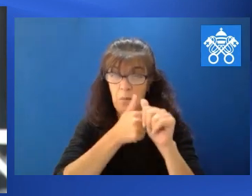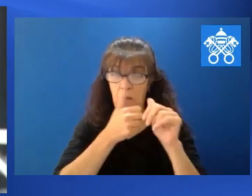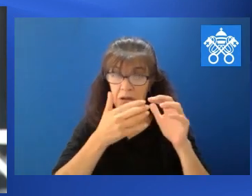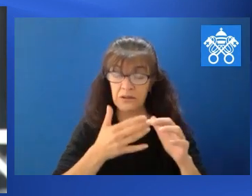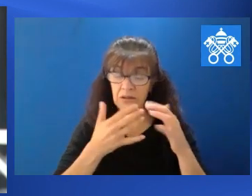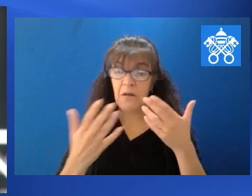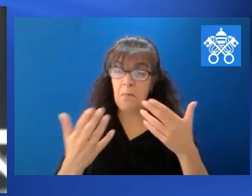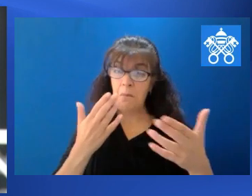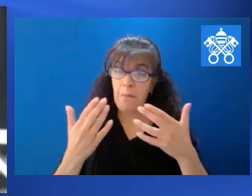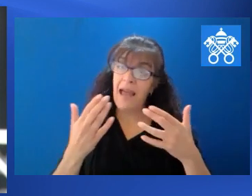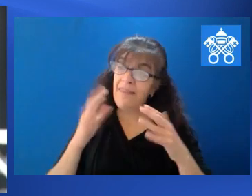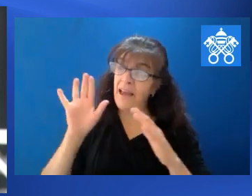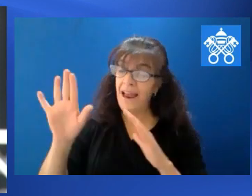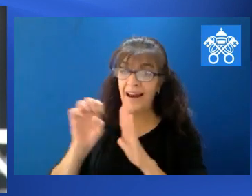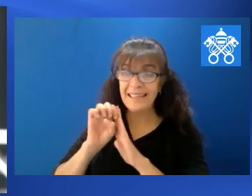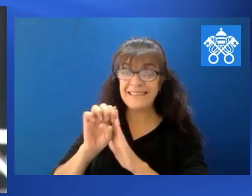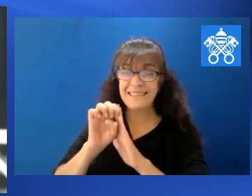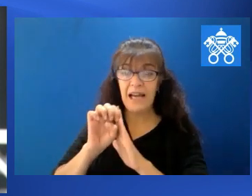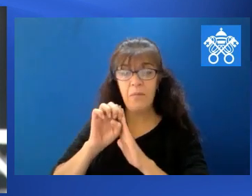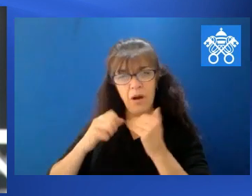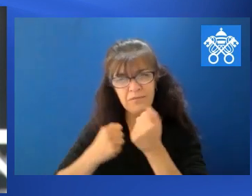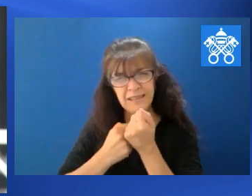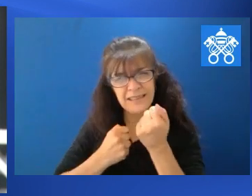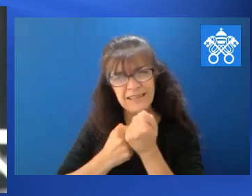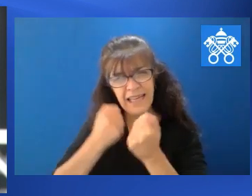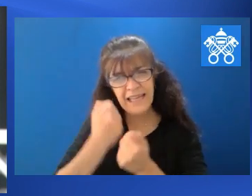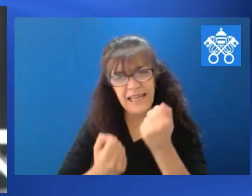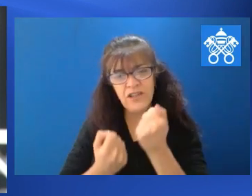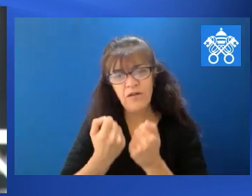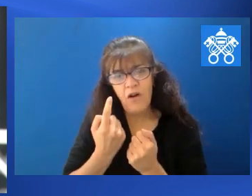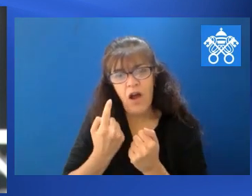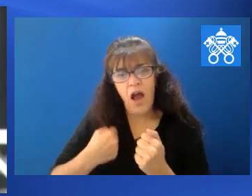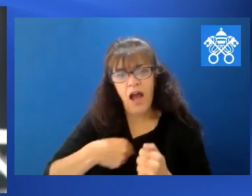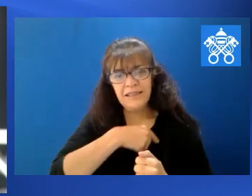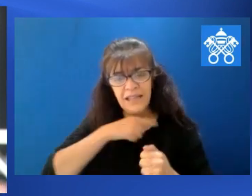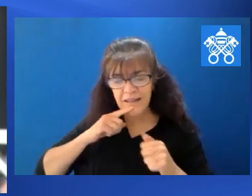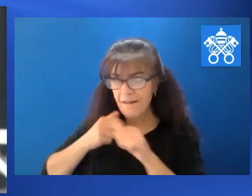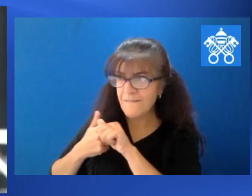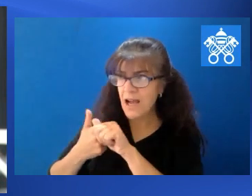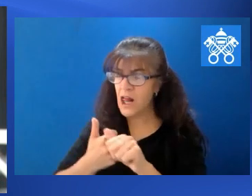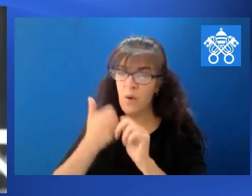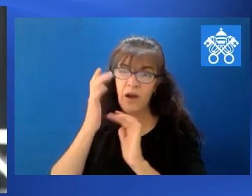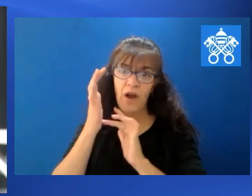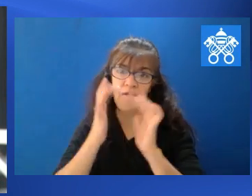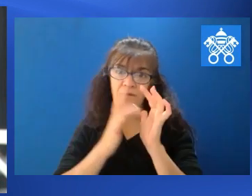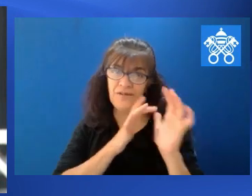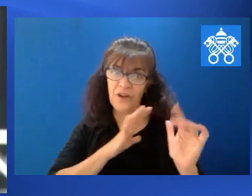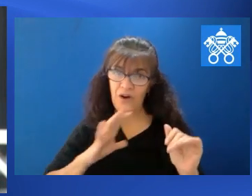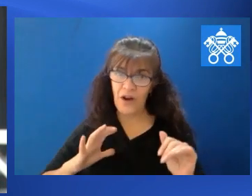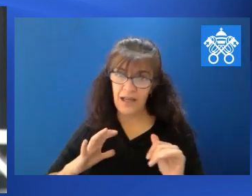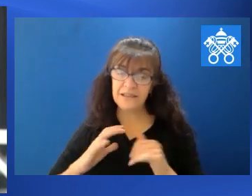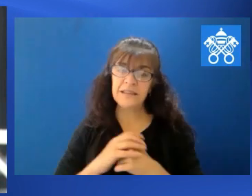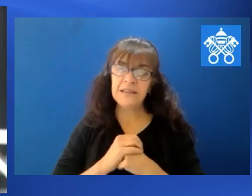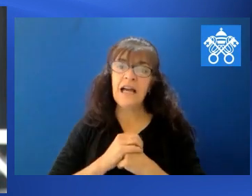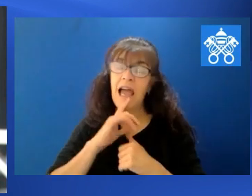May their example sustain each of us in our own following of Christ. And to them we